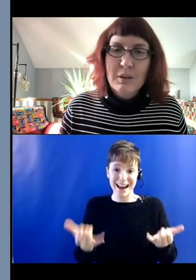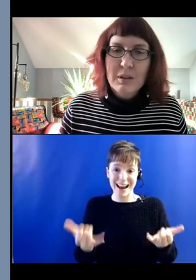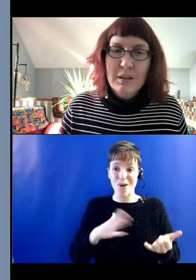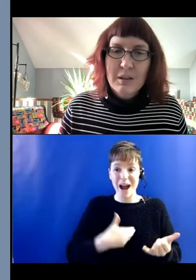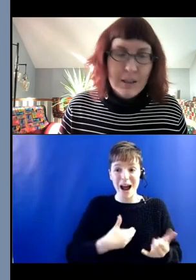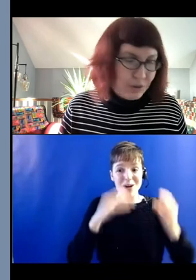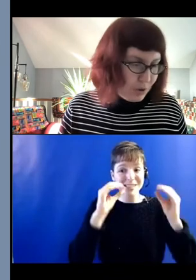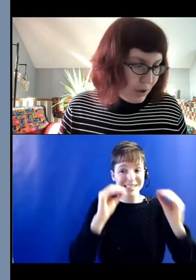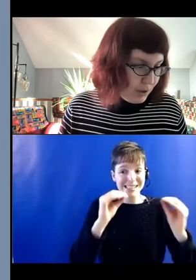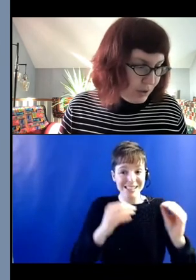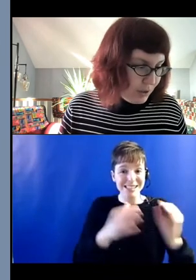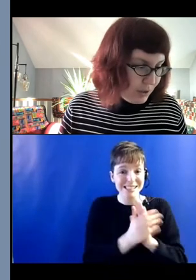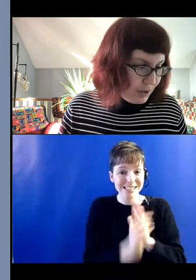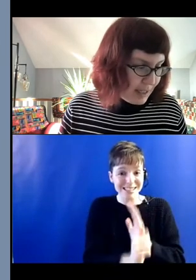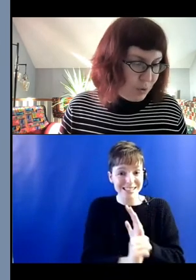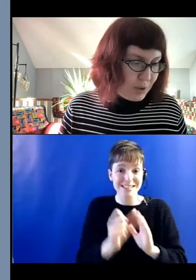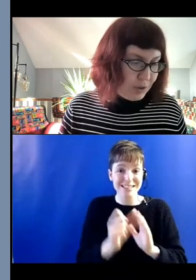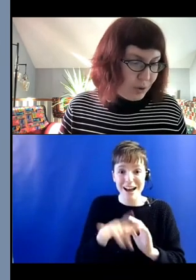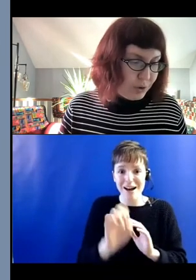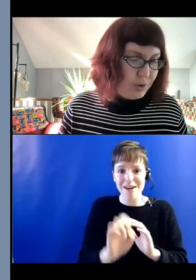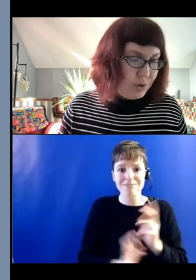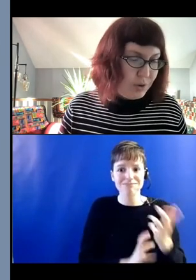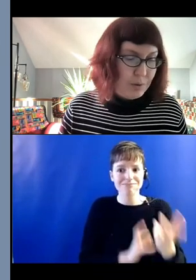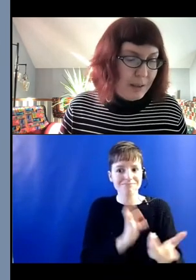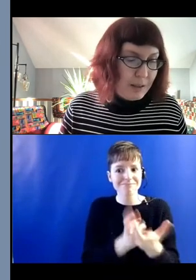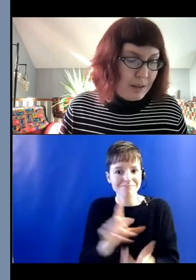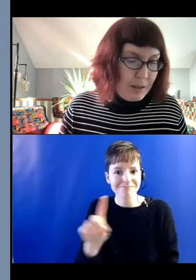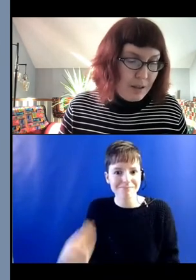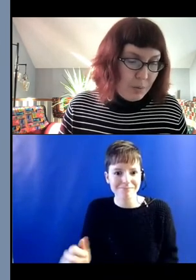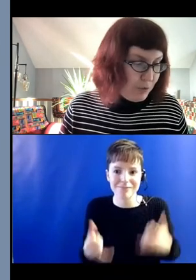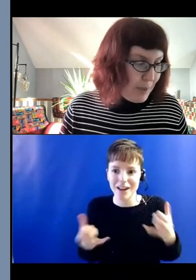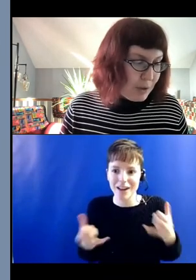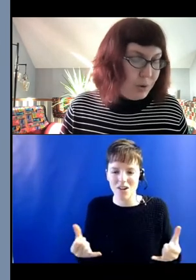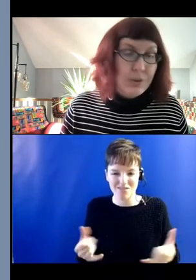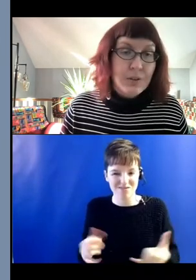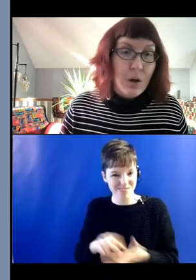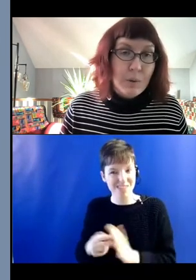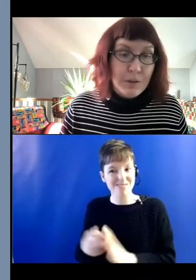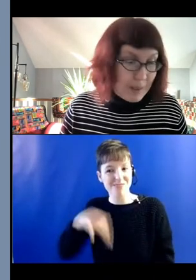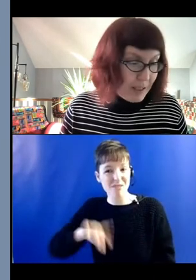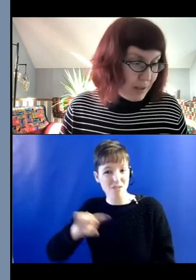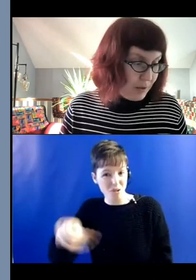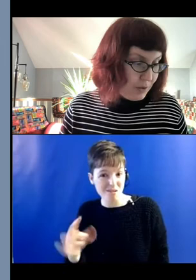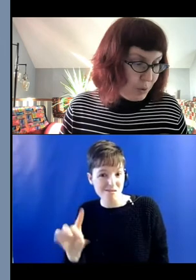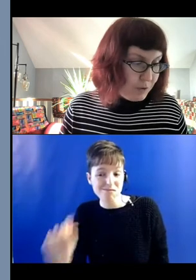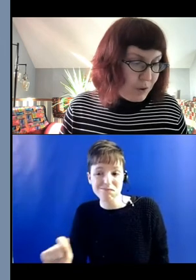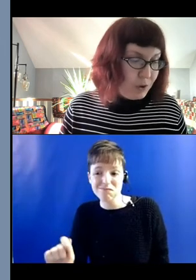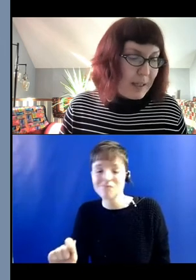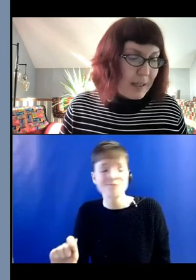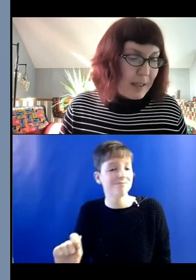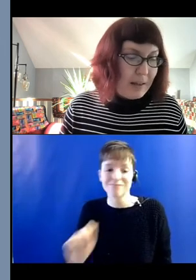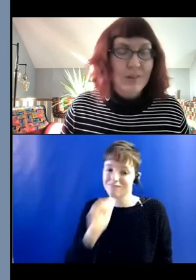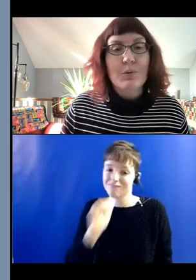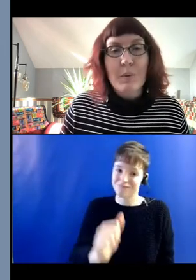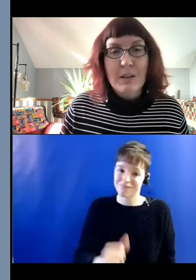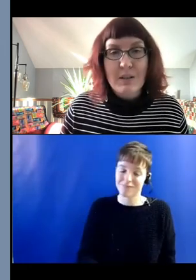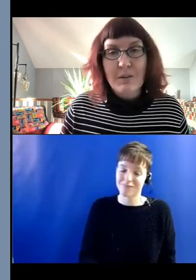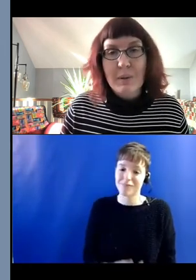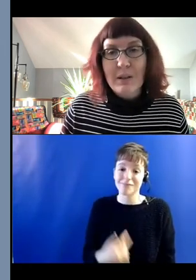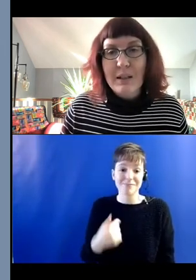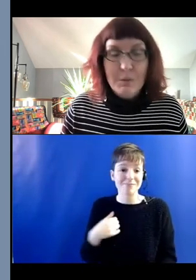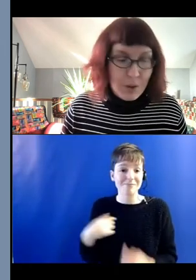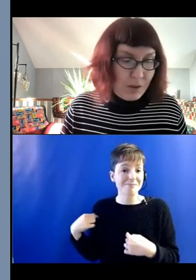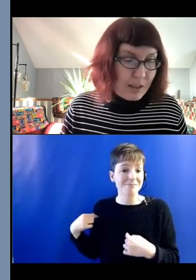folks. As a scholar engaged with discourses of disability, one of my goals has always been to infuse my classes with